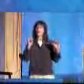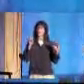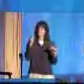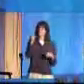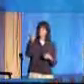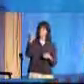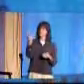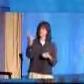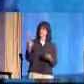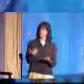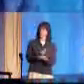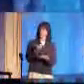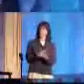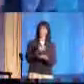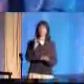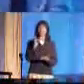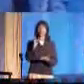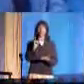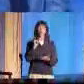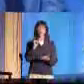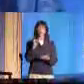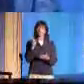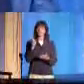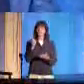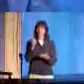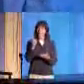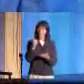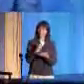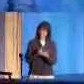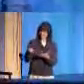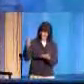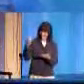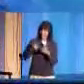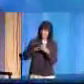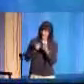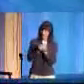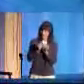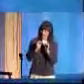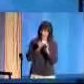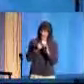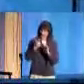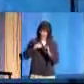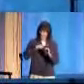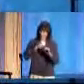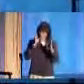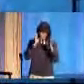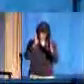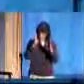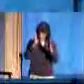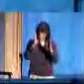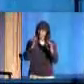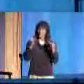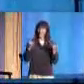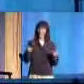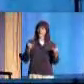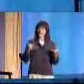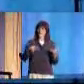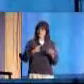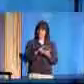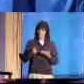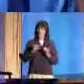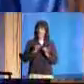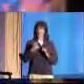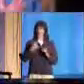comparison. So that's what we've been doing. Last week we started with, how do I listen? And this week it's, how do I